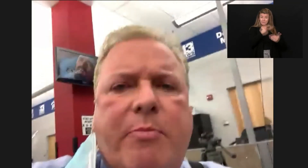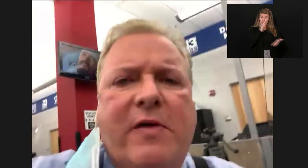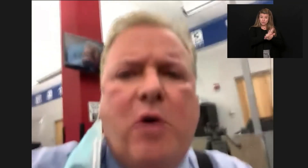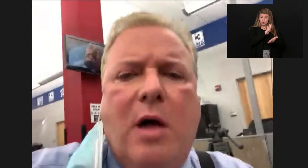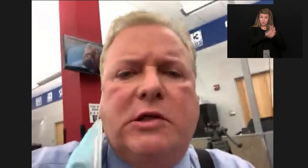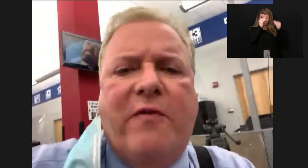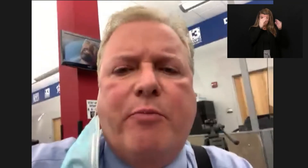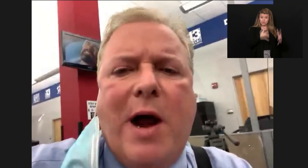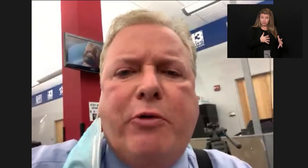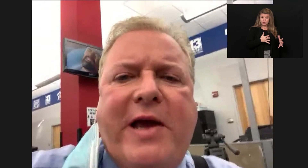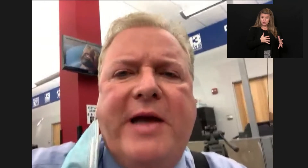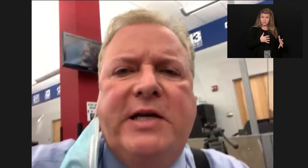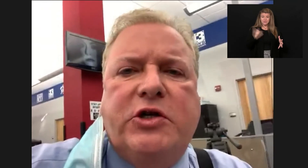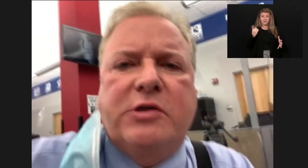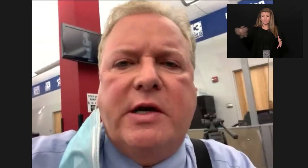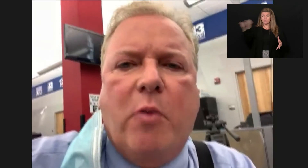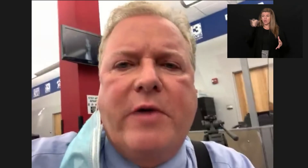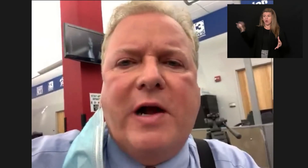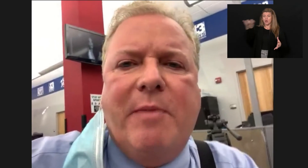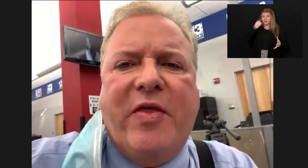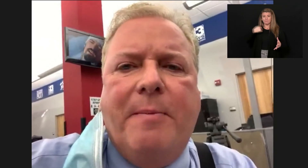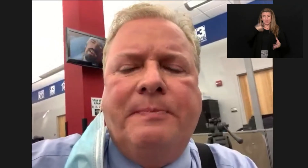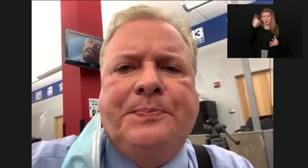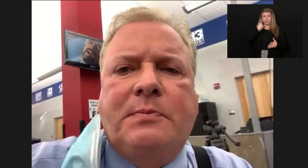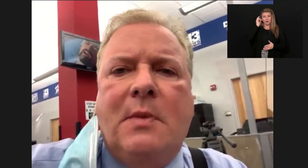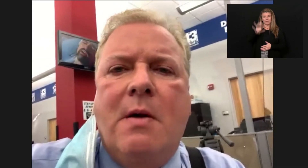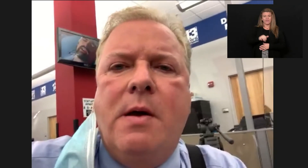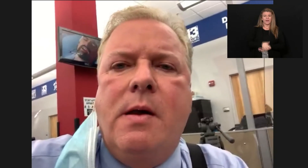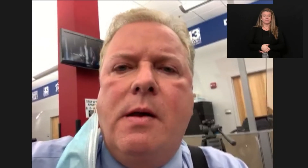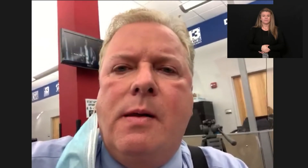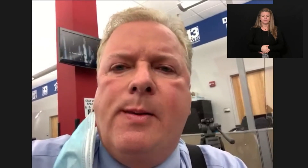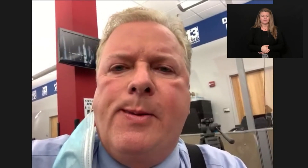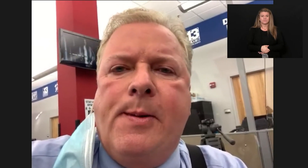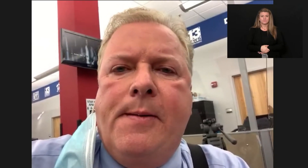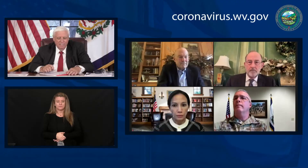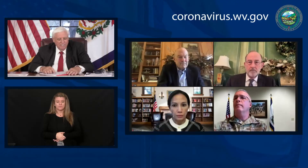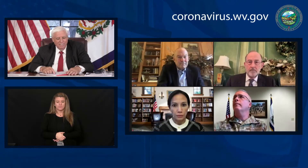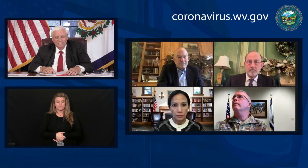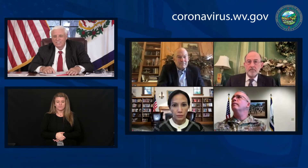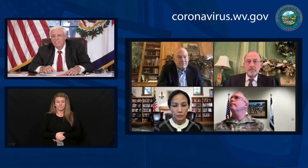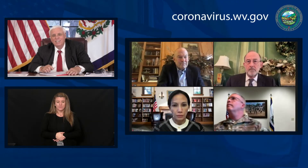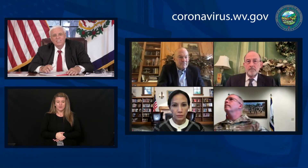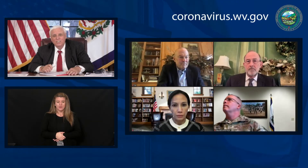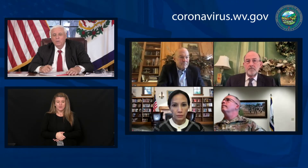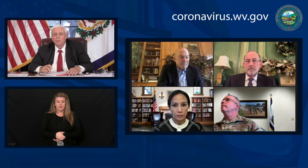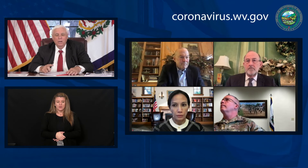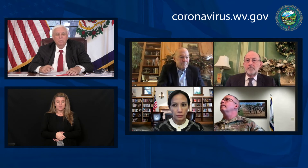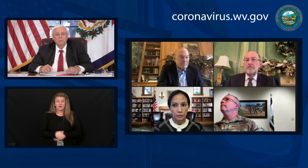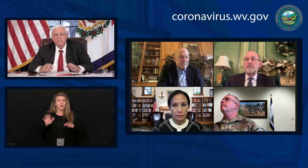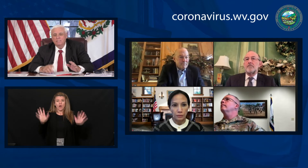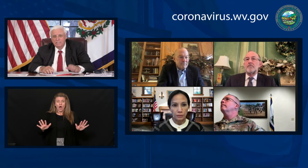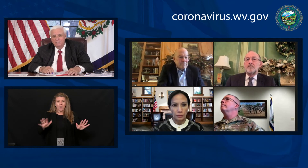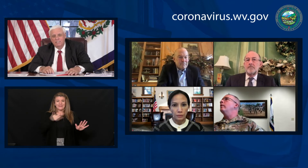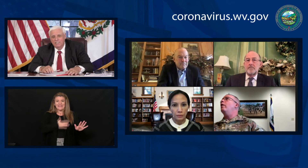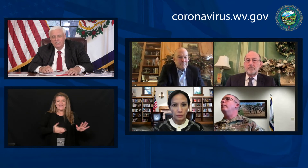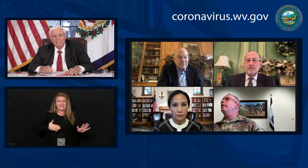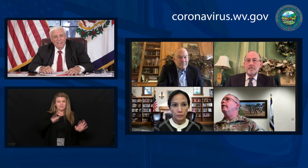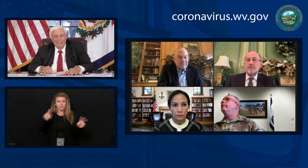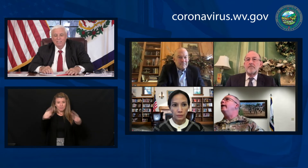gotten a couple of calls from pre-K teachers that are wondering about them. Gosh, guys, y'all, will y'all please